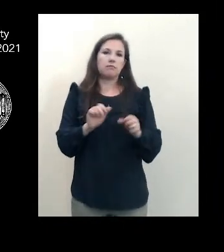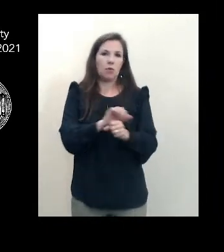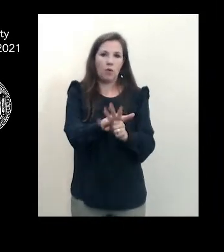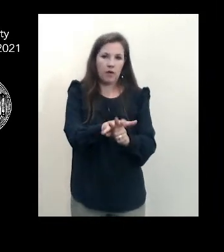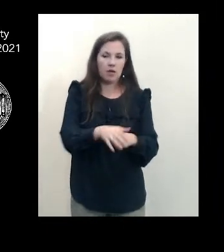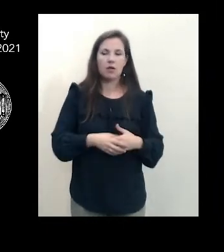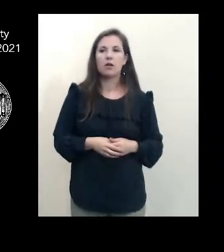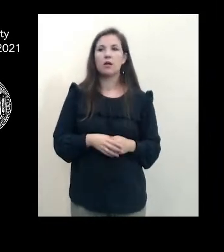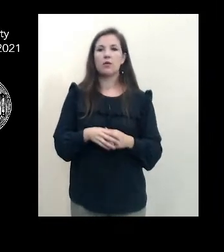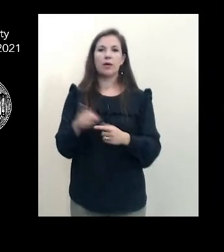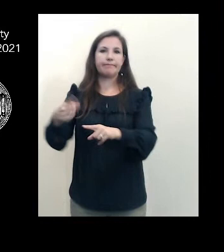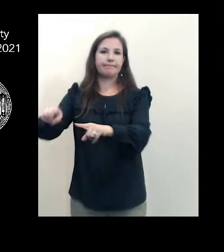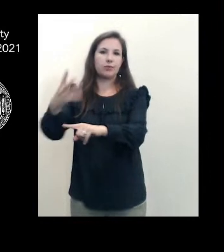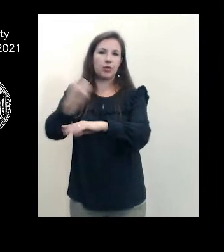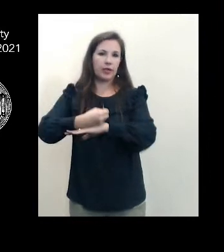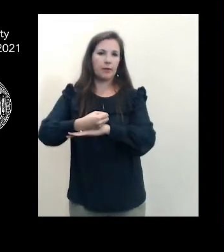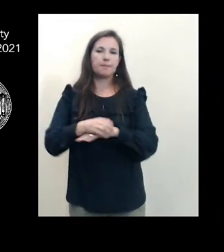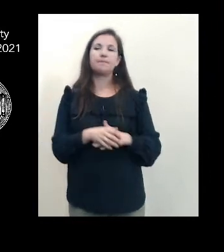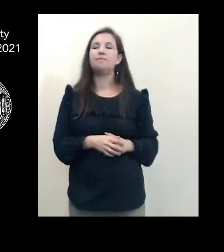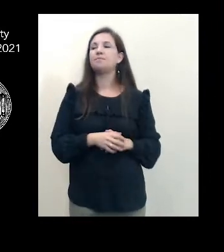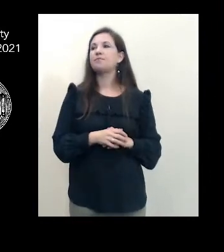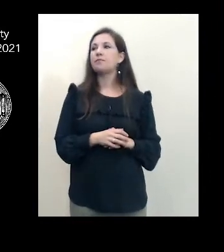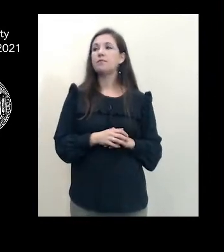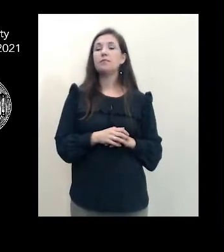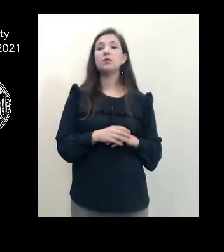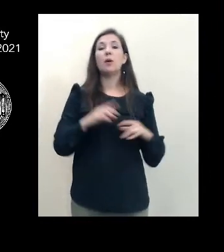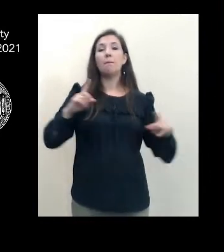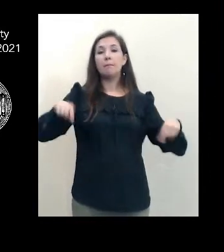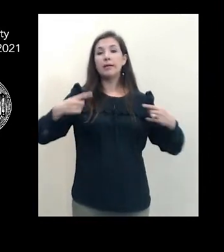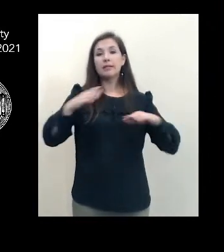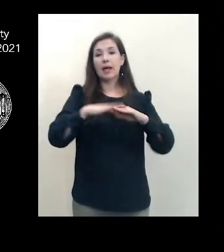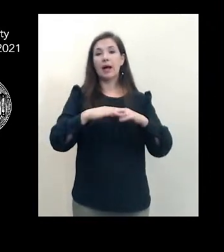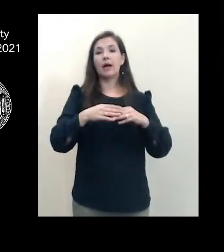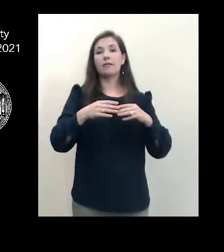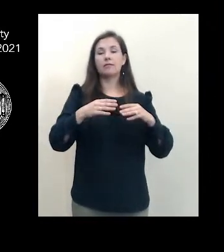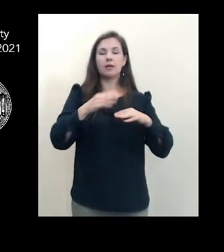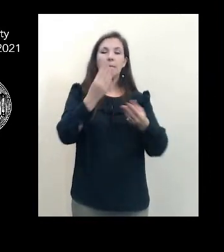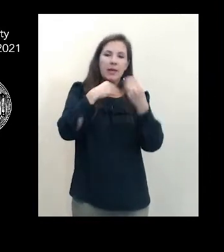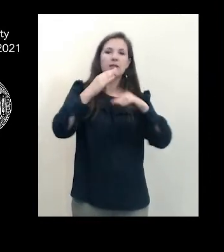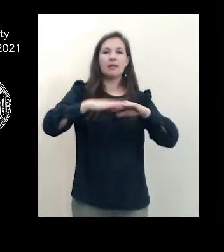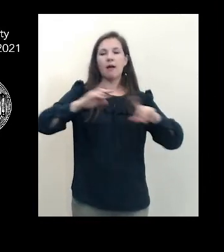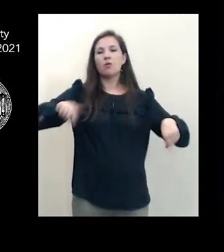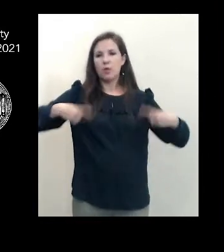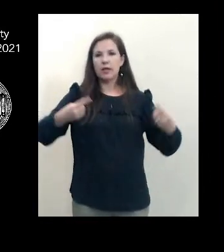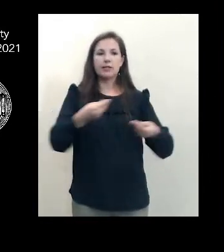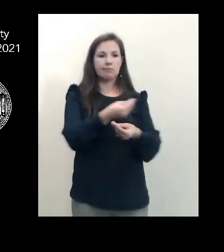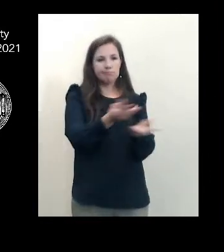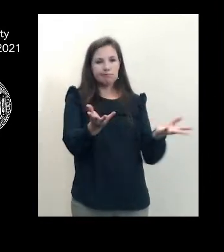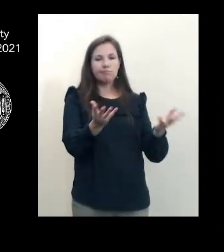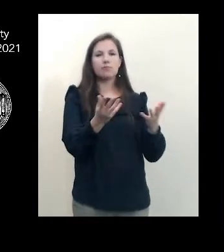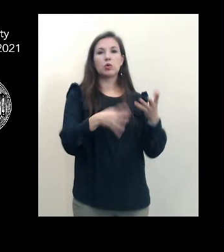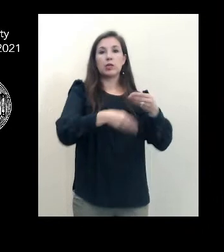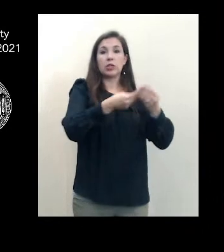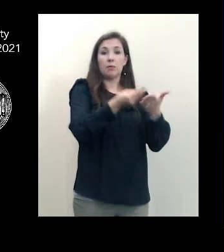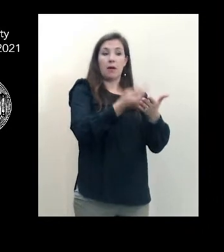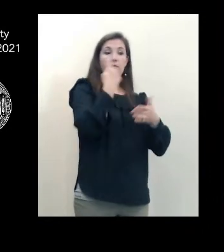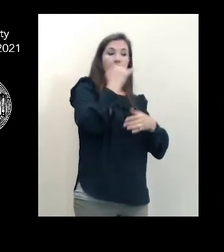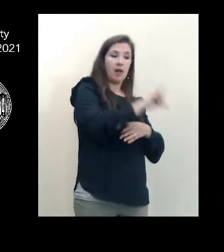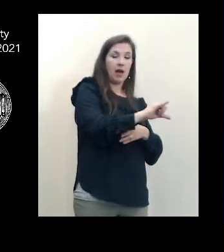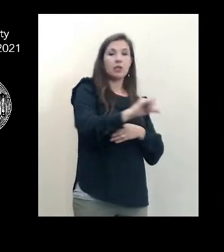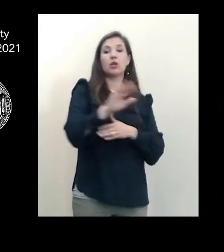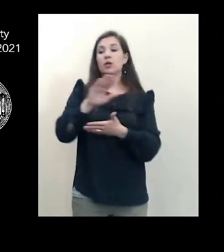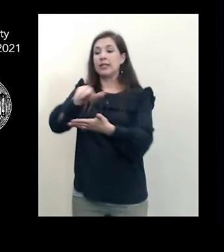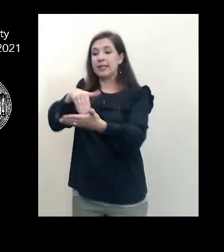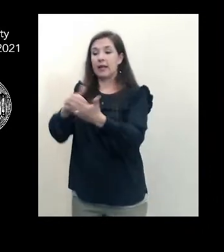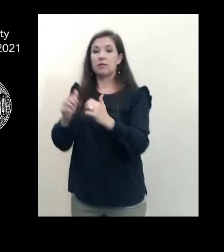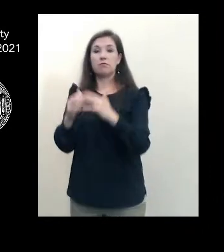COVID-19 when those centers were shut down. And we did Meals on Wheels. We provided additional money for Meals on Wheels. But now that the centers are back up and running, we're